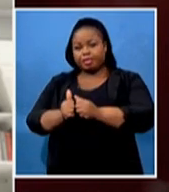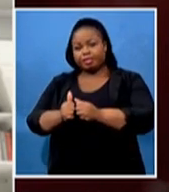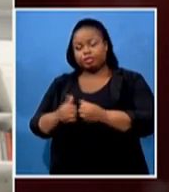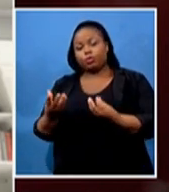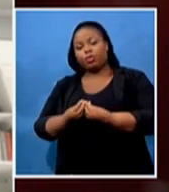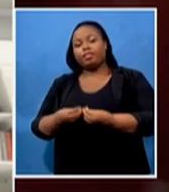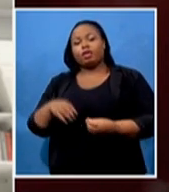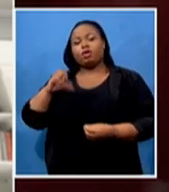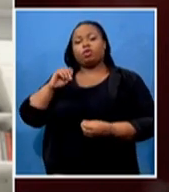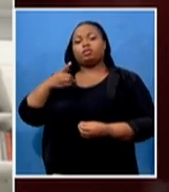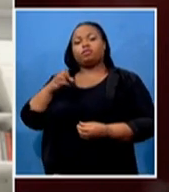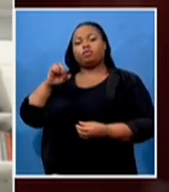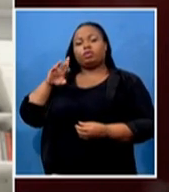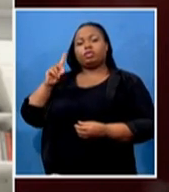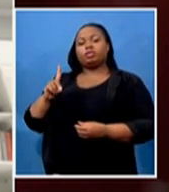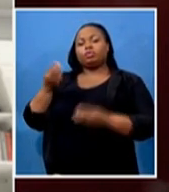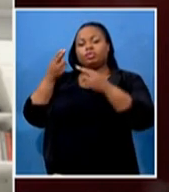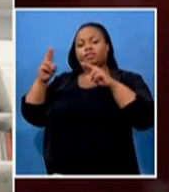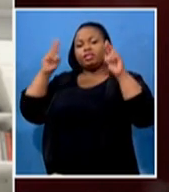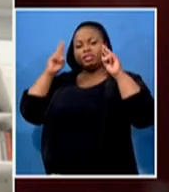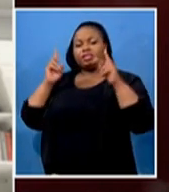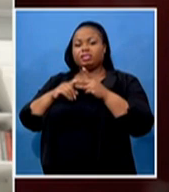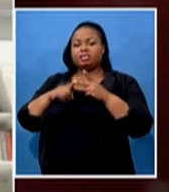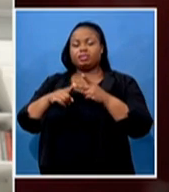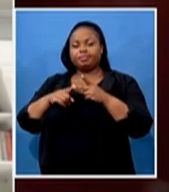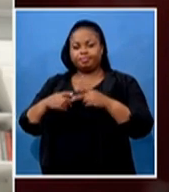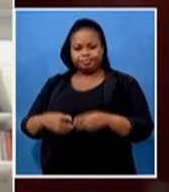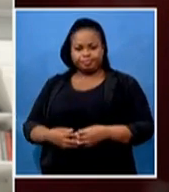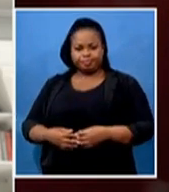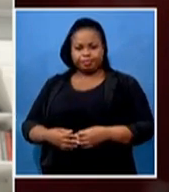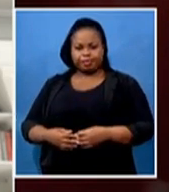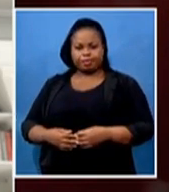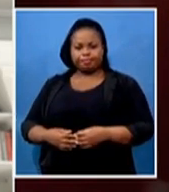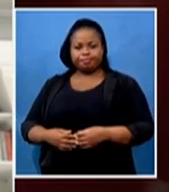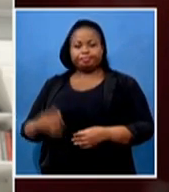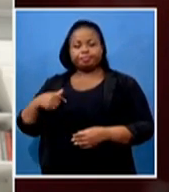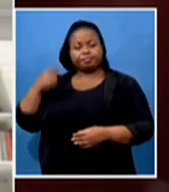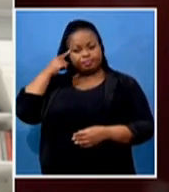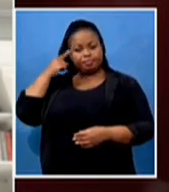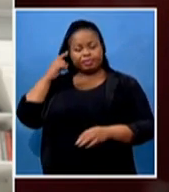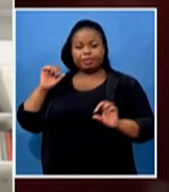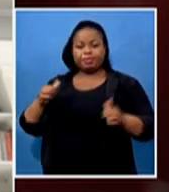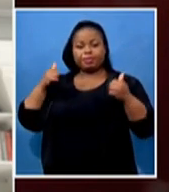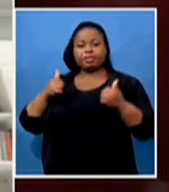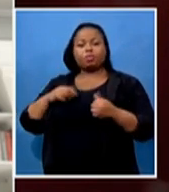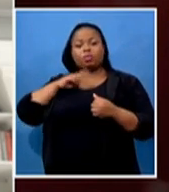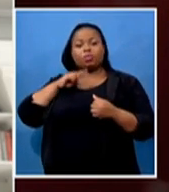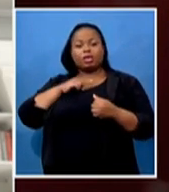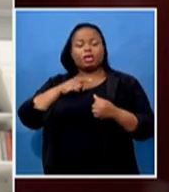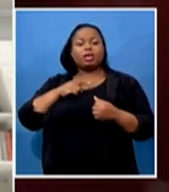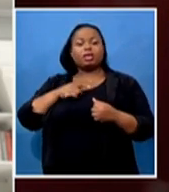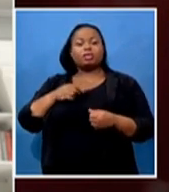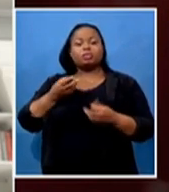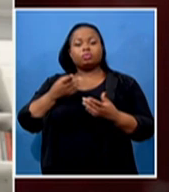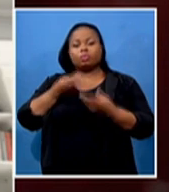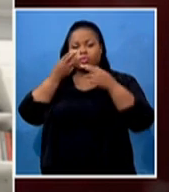and the Lister Institute at Oxford. I think that's a pressing challenge, and I think it talks about the university's responsiveness to a pressing challenge. You've got other social issues as well,